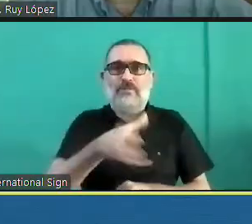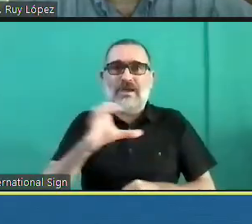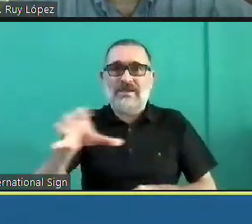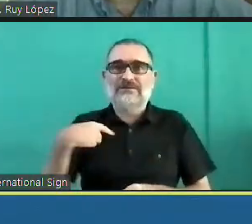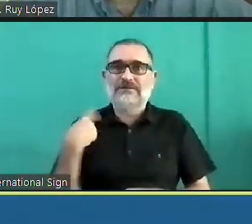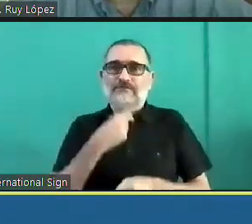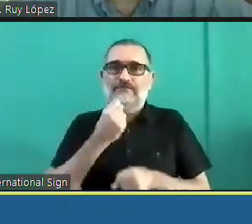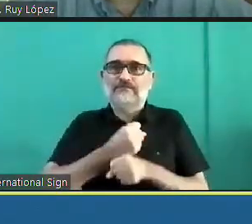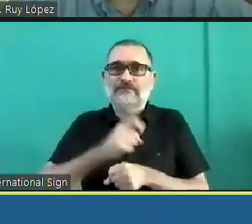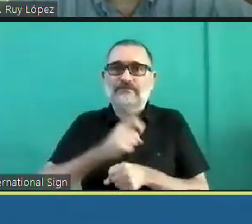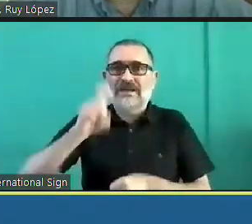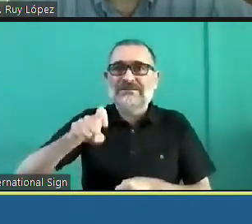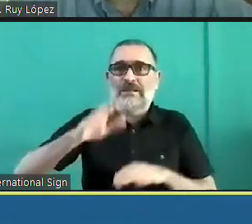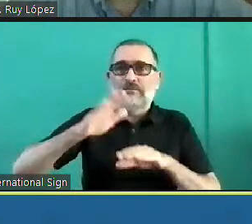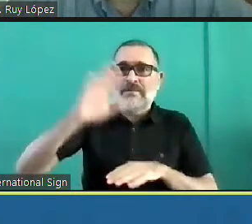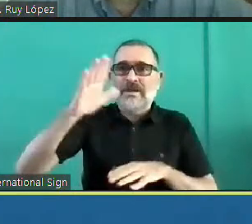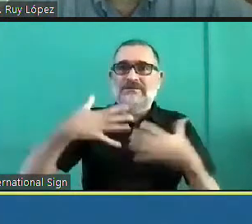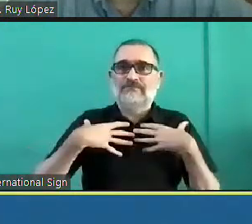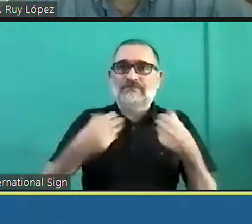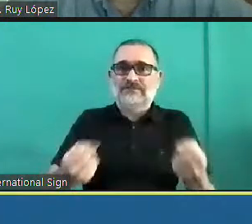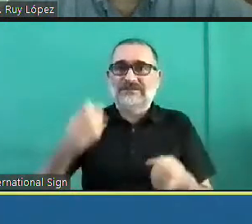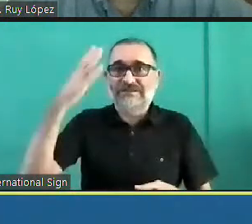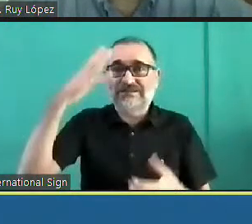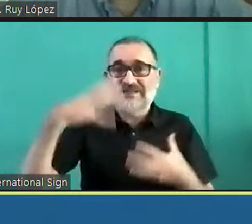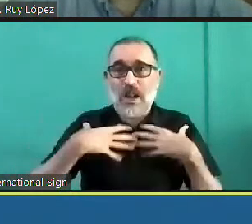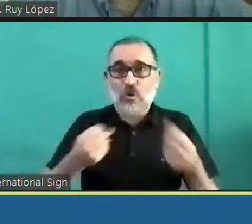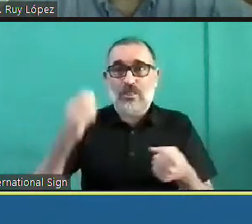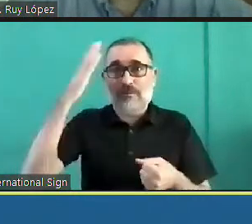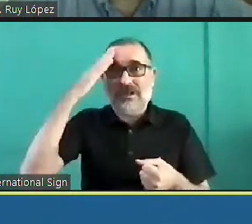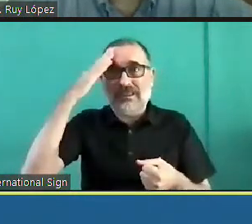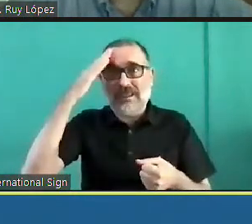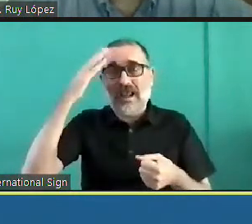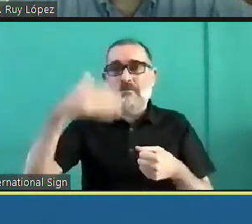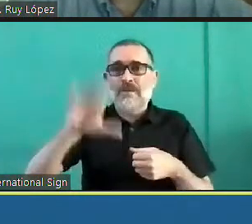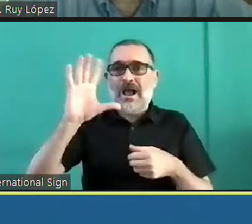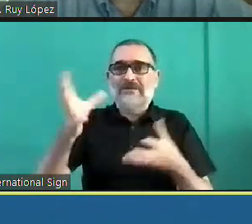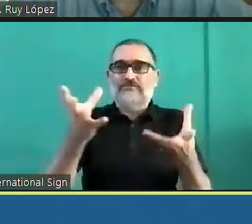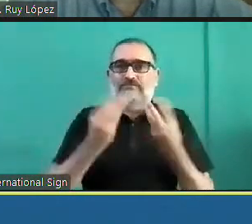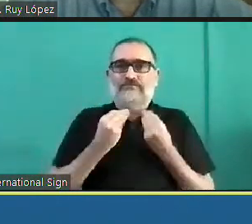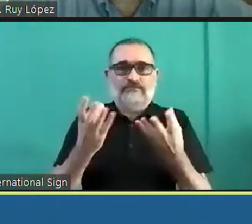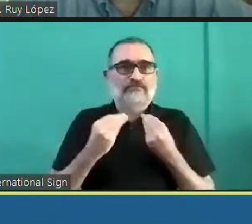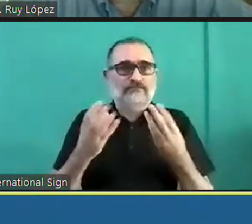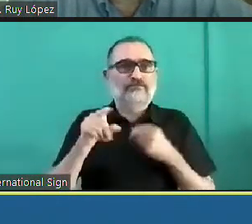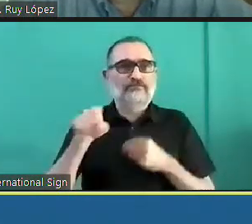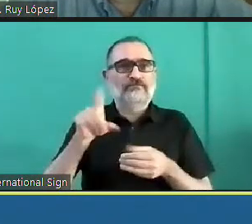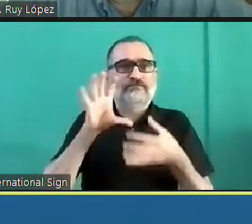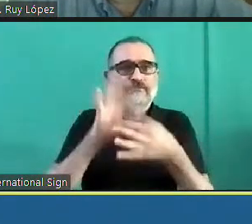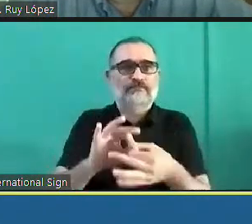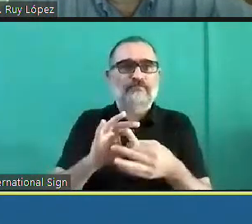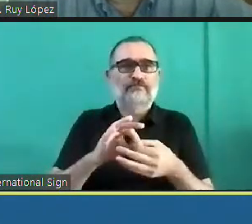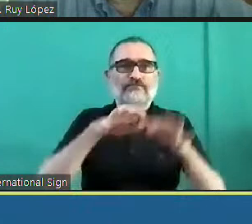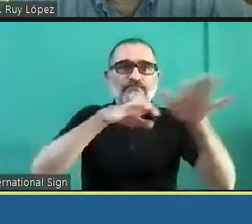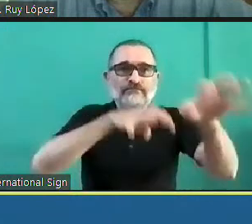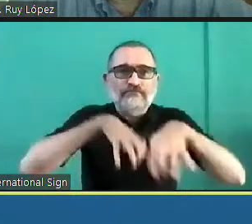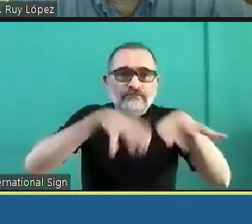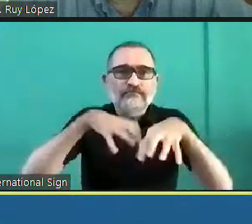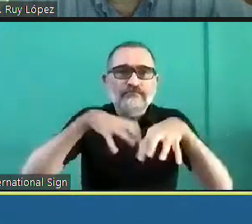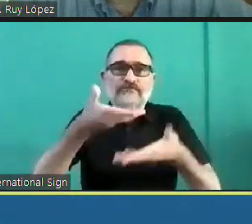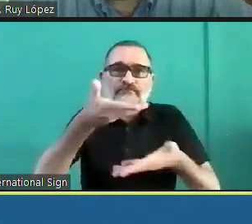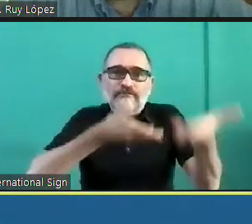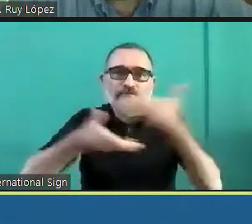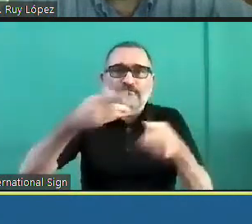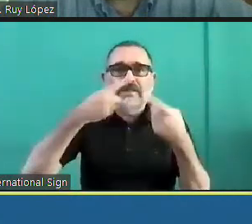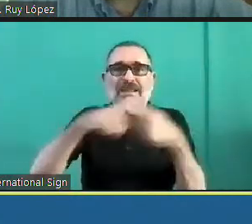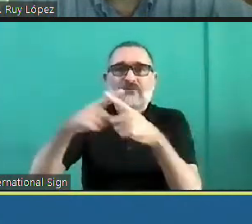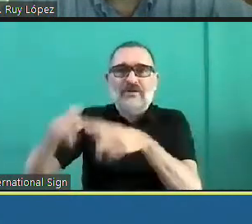package warning labels on ultra-processed food products in 2020. The use of taxes for sugar-sweetened beverages, and the